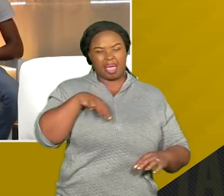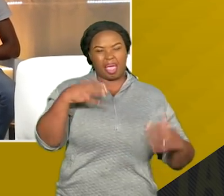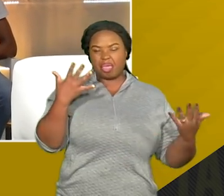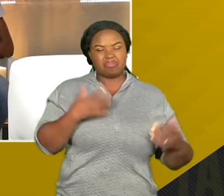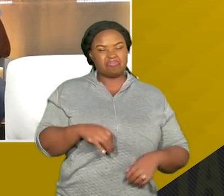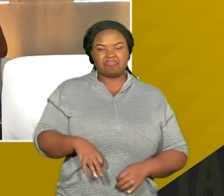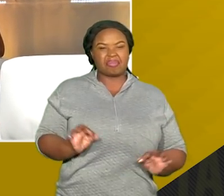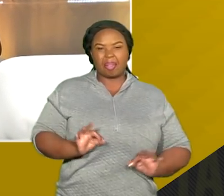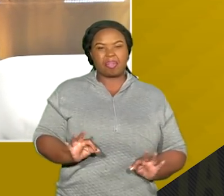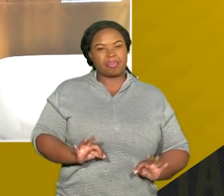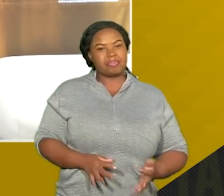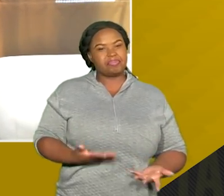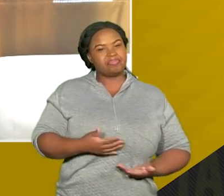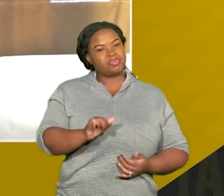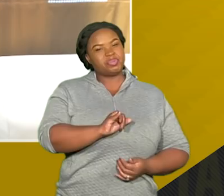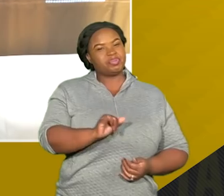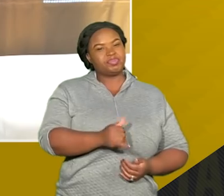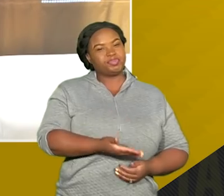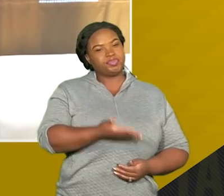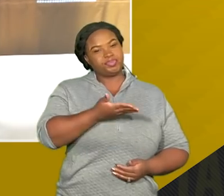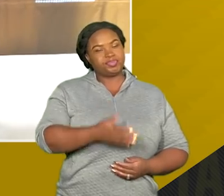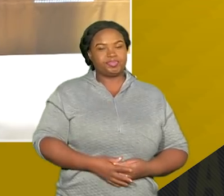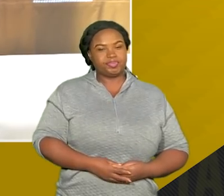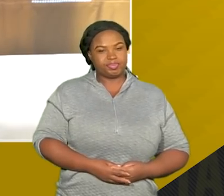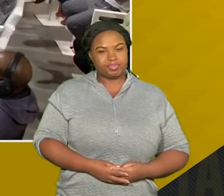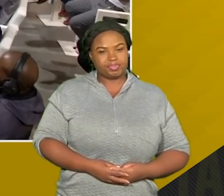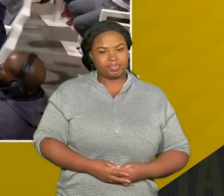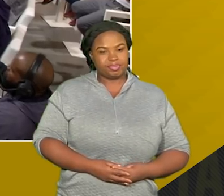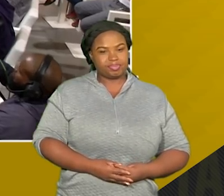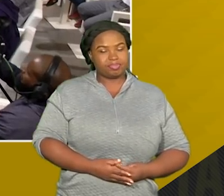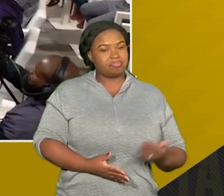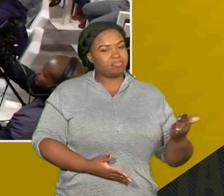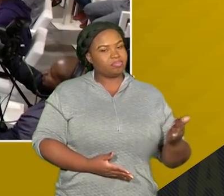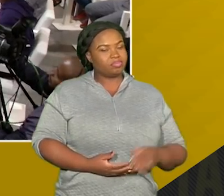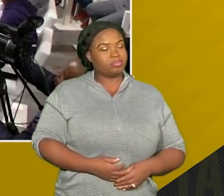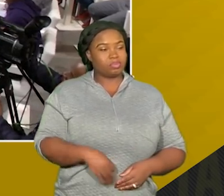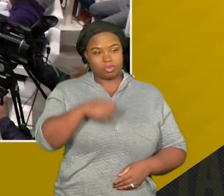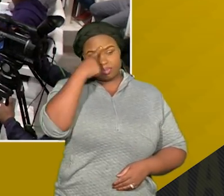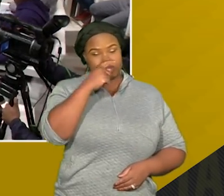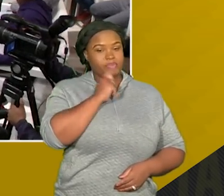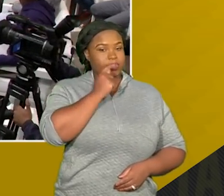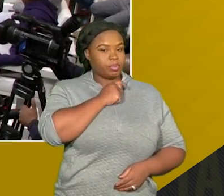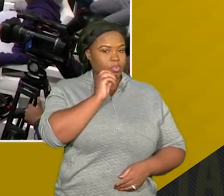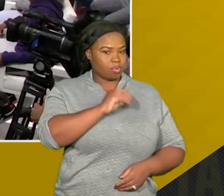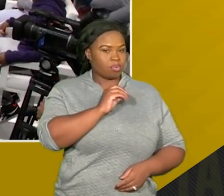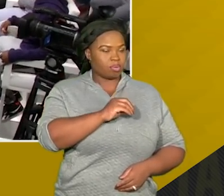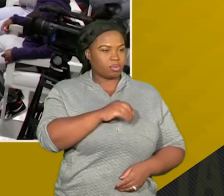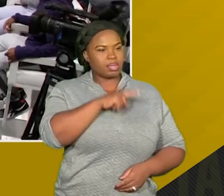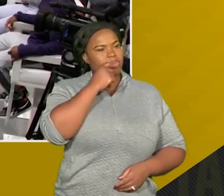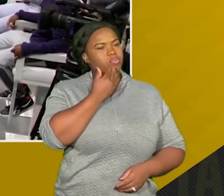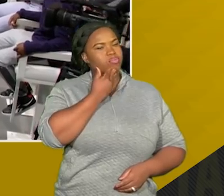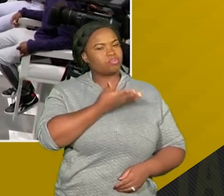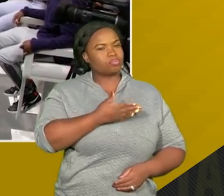lomuntu akusiyo into ngempela ongazi uyibambe ephathekayo arithomeka bhuti mo bhuti orebotsa gona do you believe in witchcraft o go pothomeka lebitso